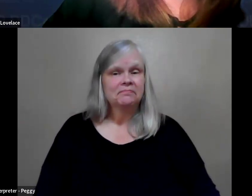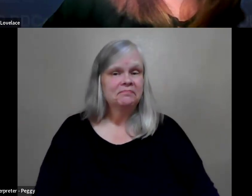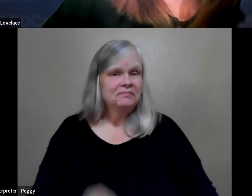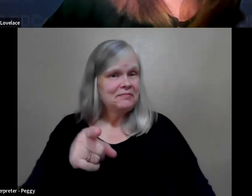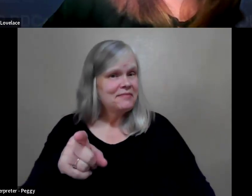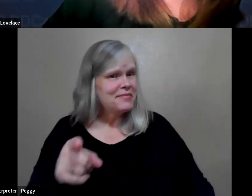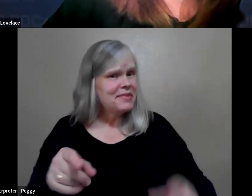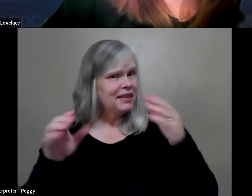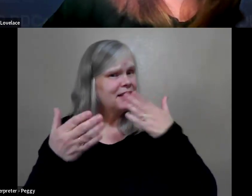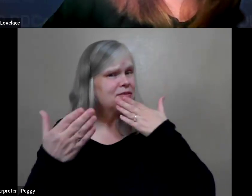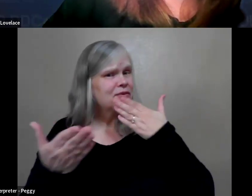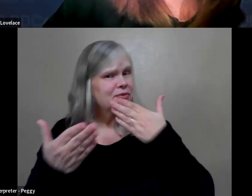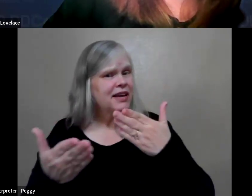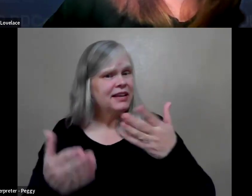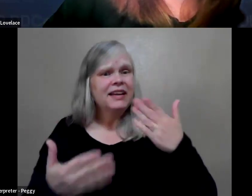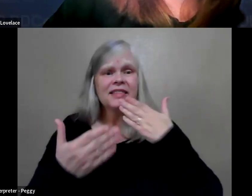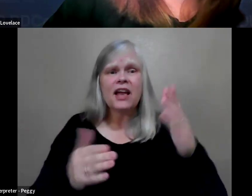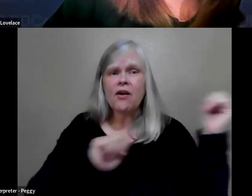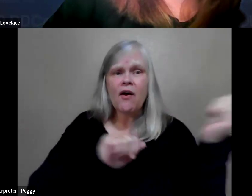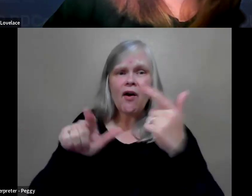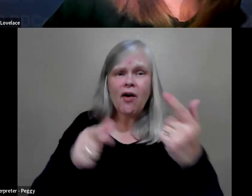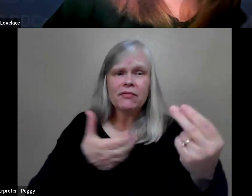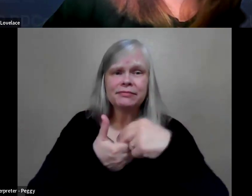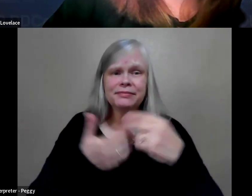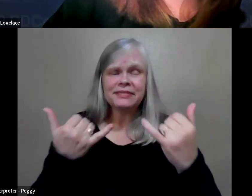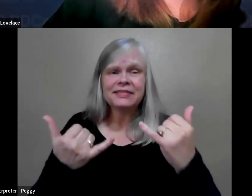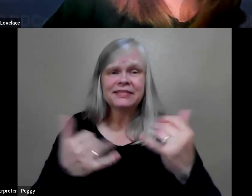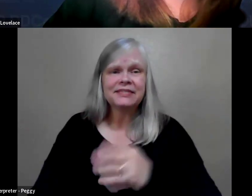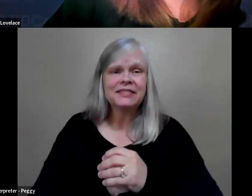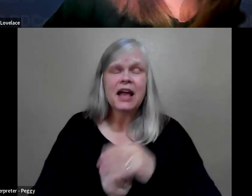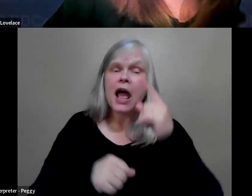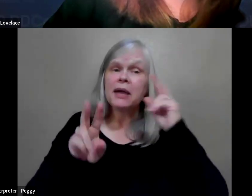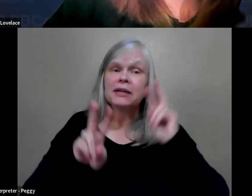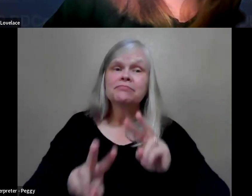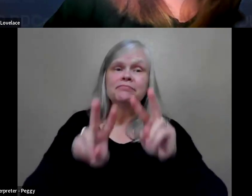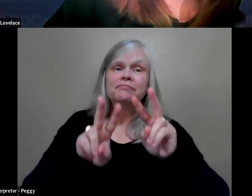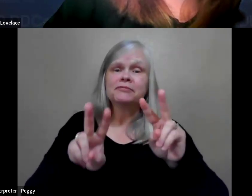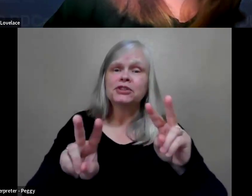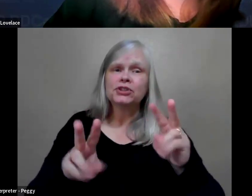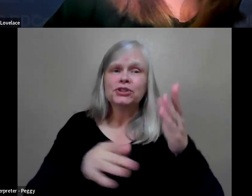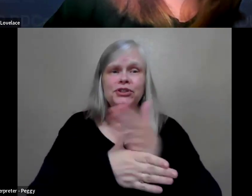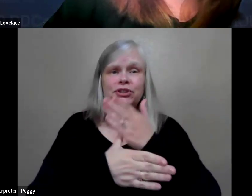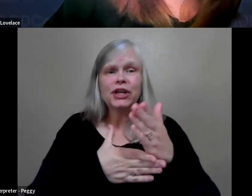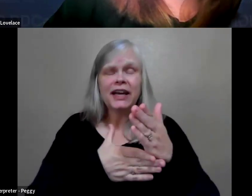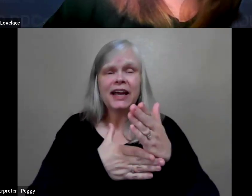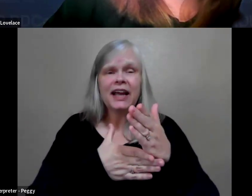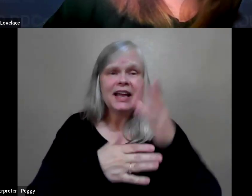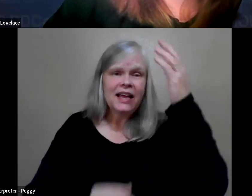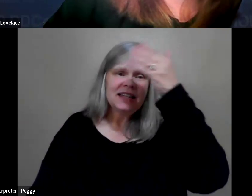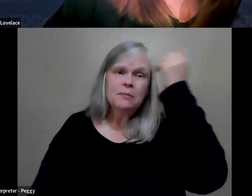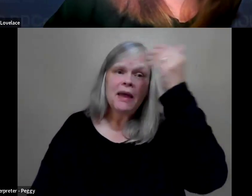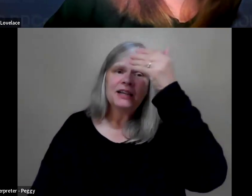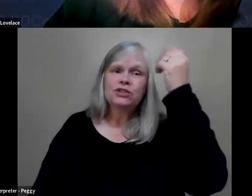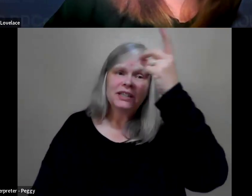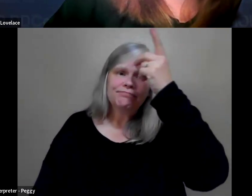Thank you so much, Julie, and thank you all for being here today. I have been looking forward to sharing this Dementia Friends program with this